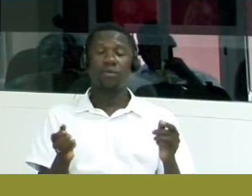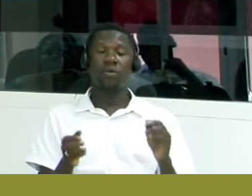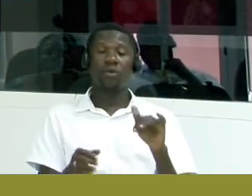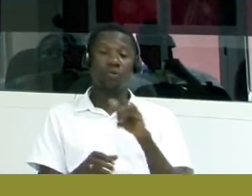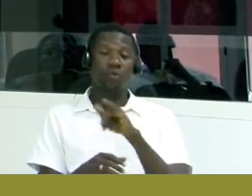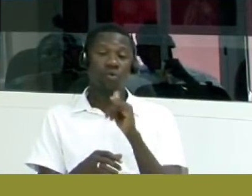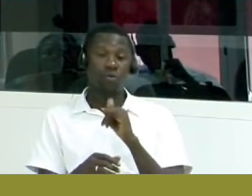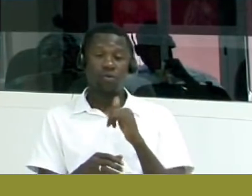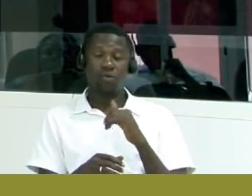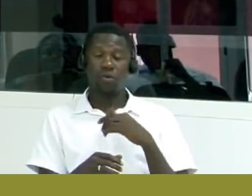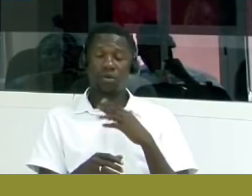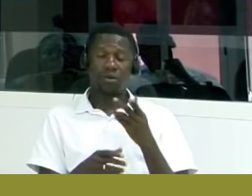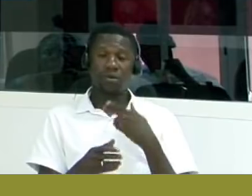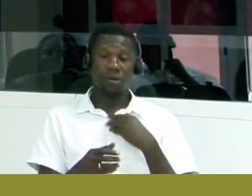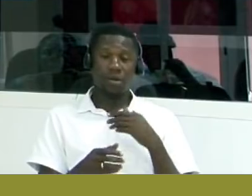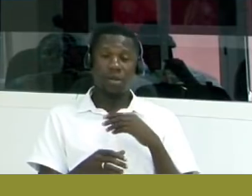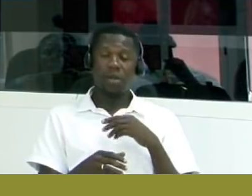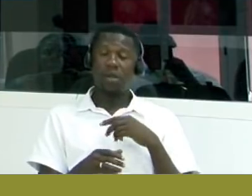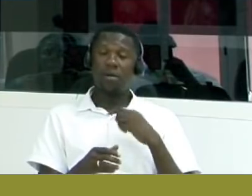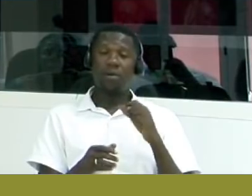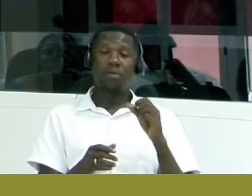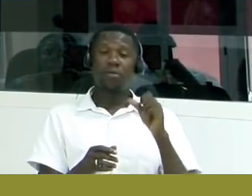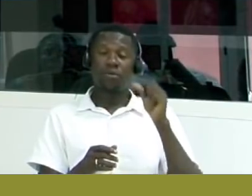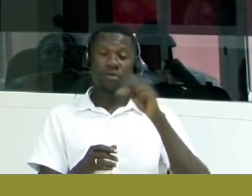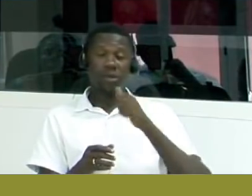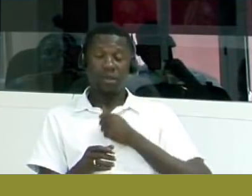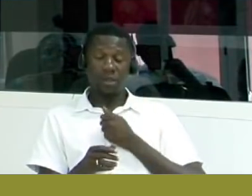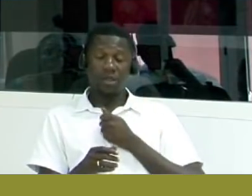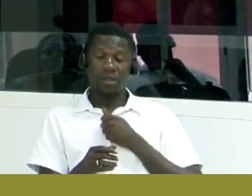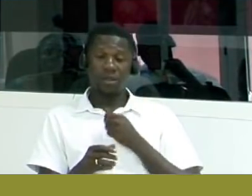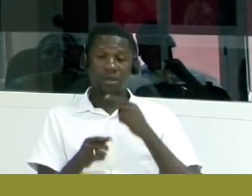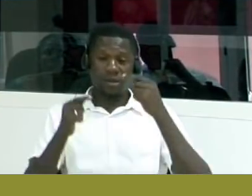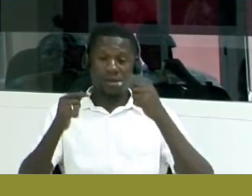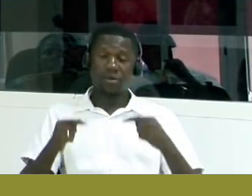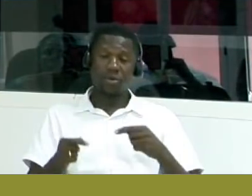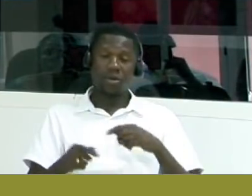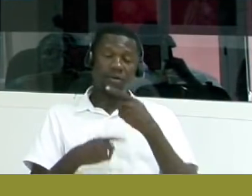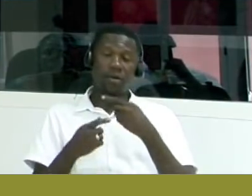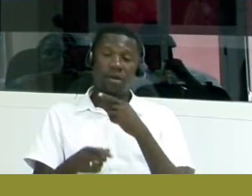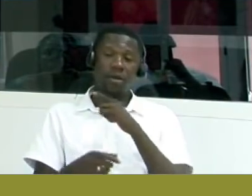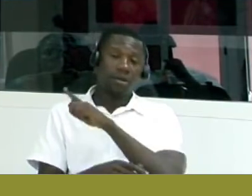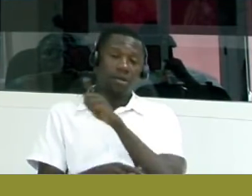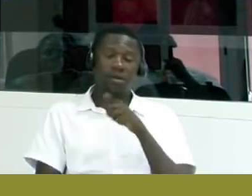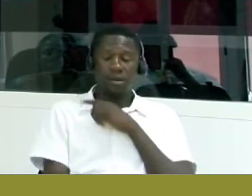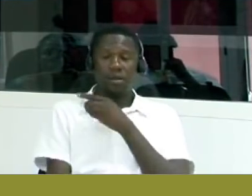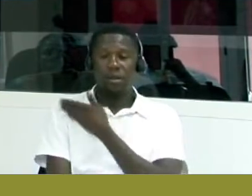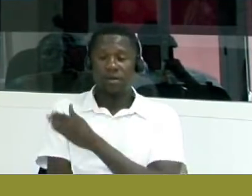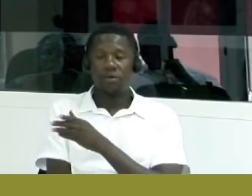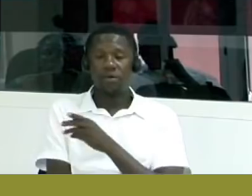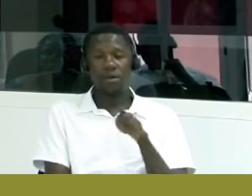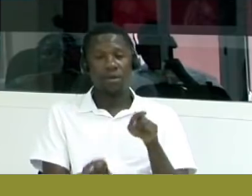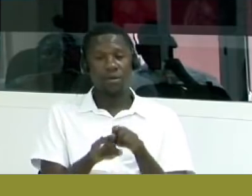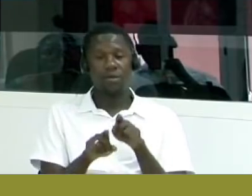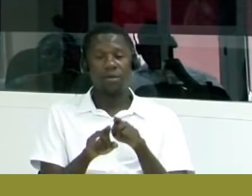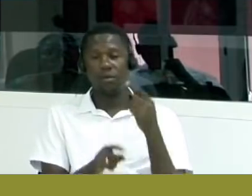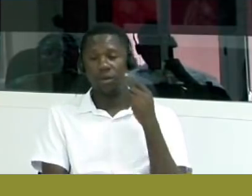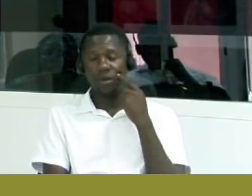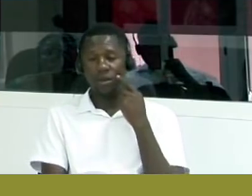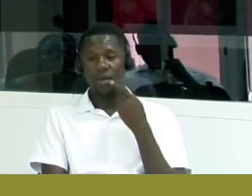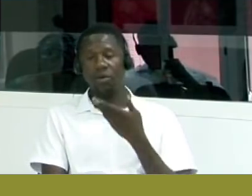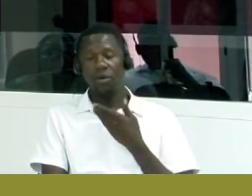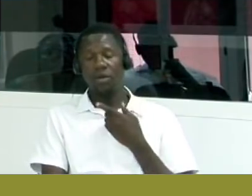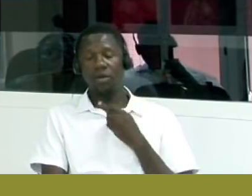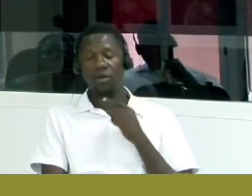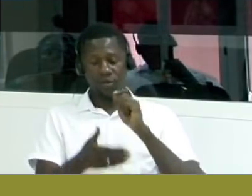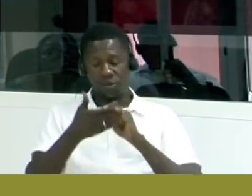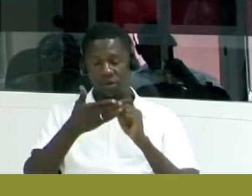was triggered by the intimidating statement, so they left. On that same day, there was a press conference